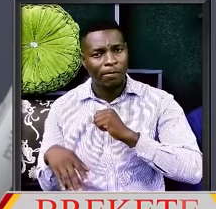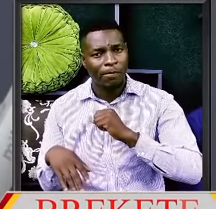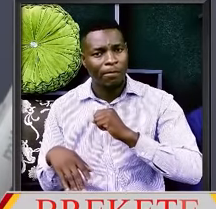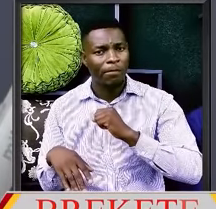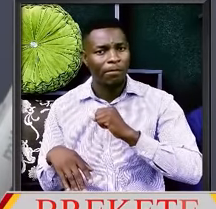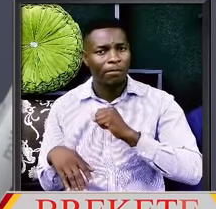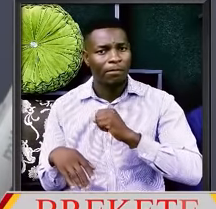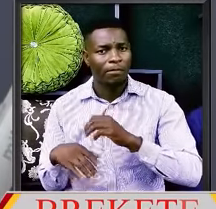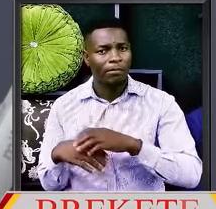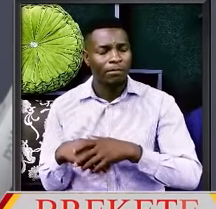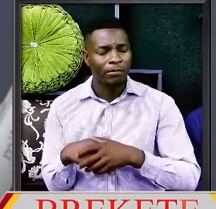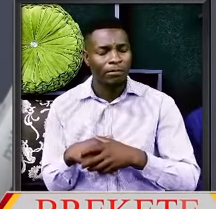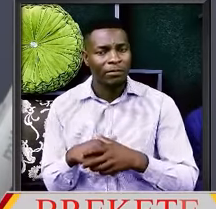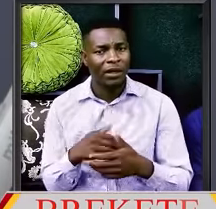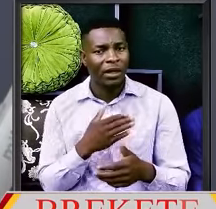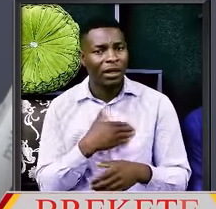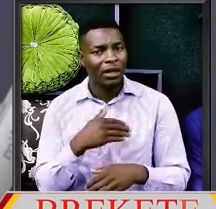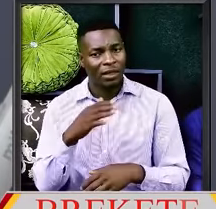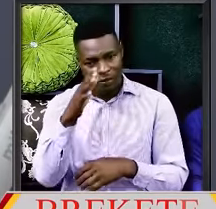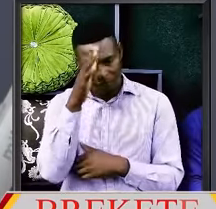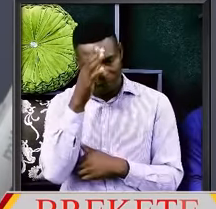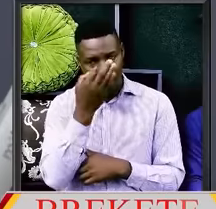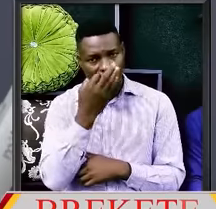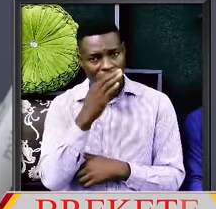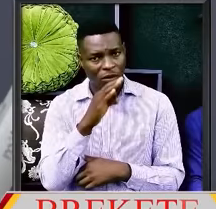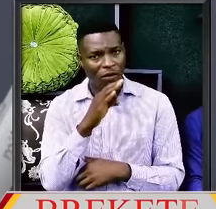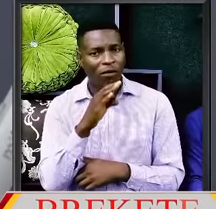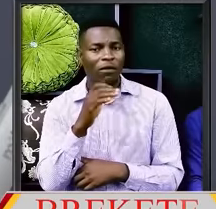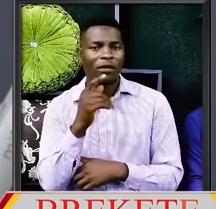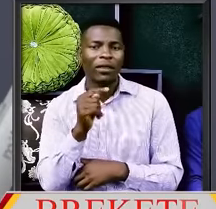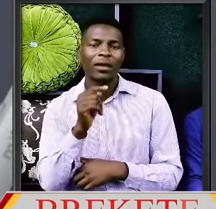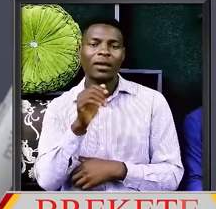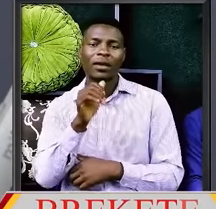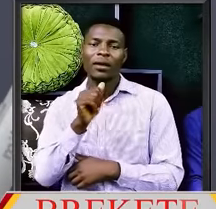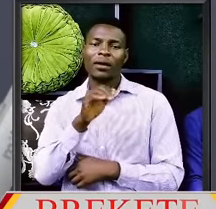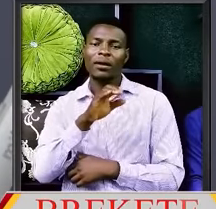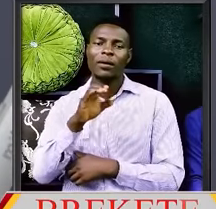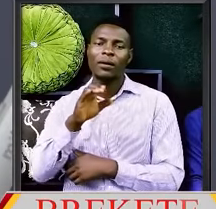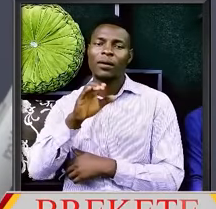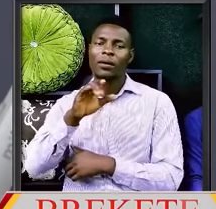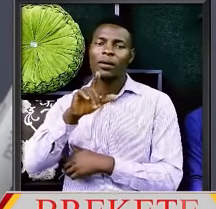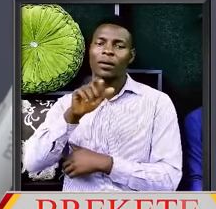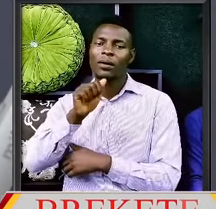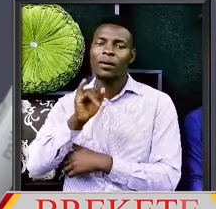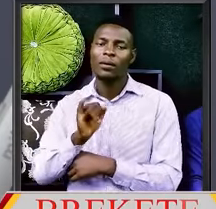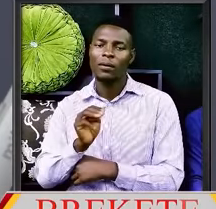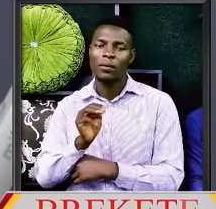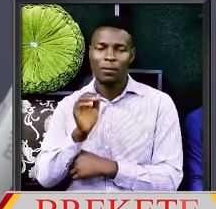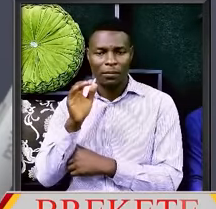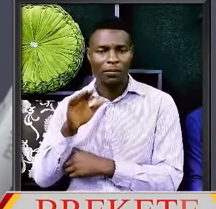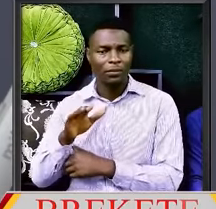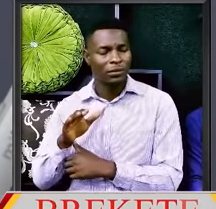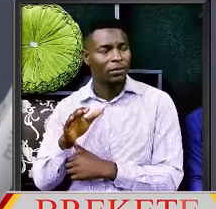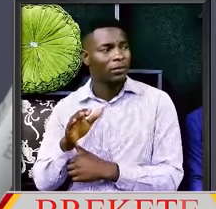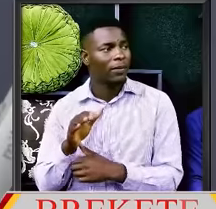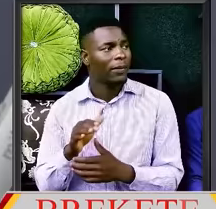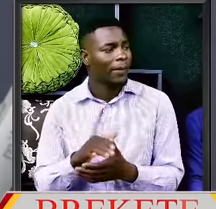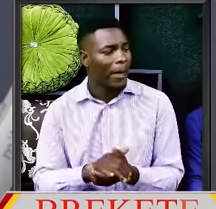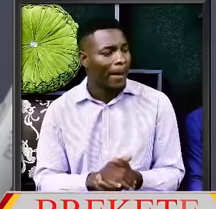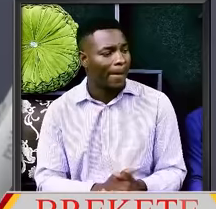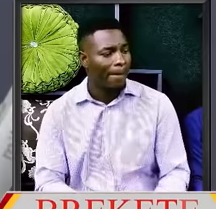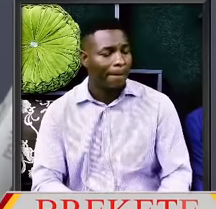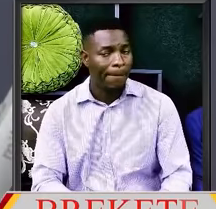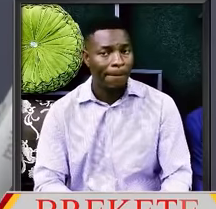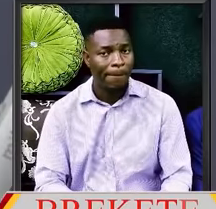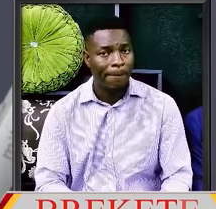the father of our claimed child. And the next thing is ordinary person for this come to here and say that girl don't go